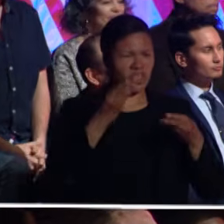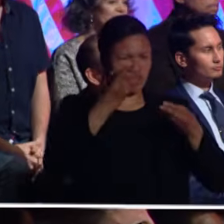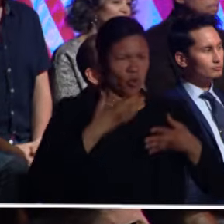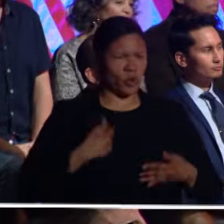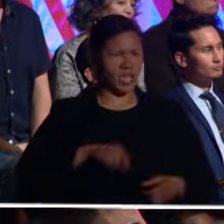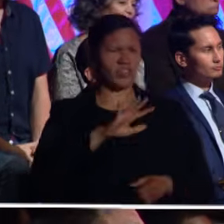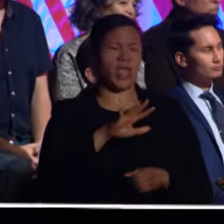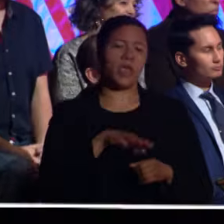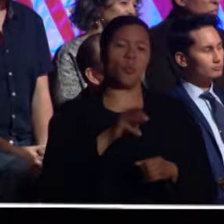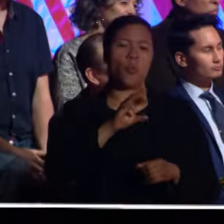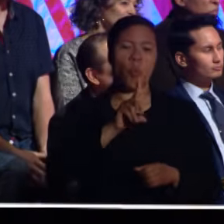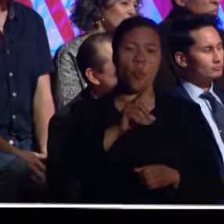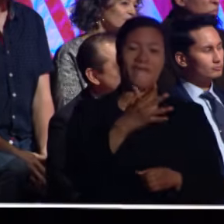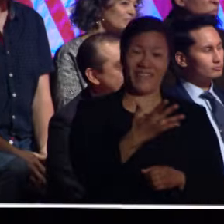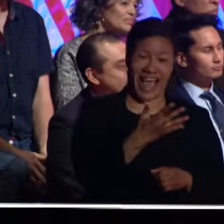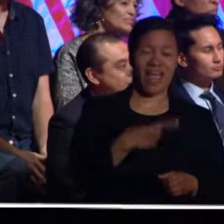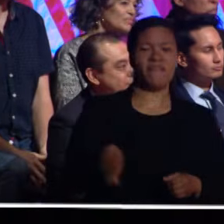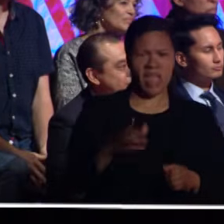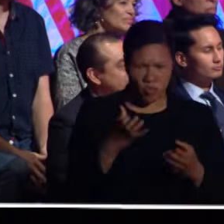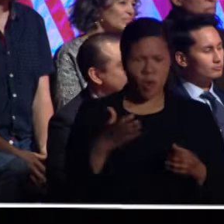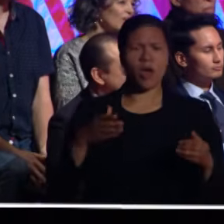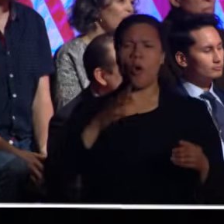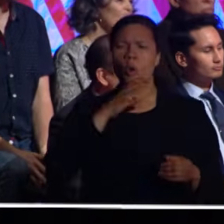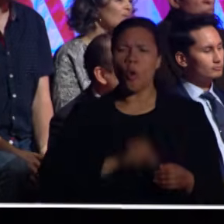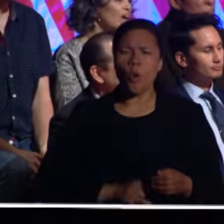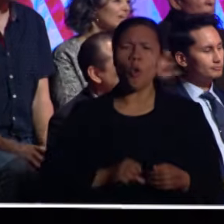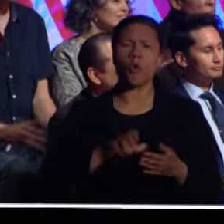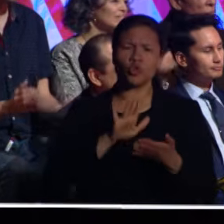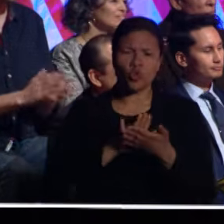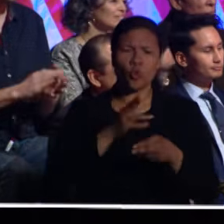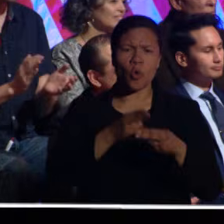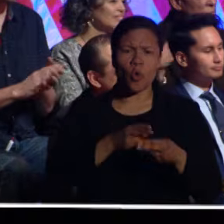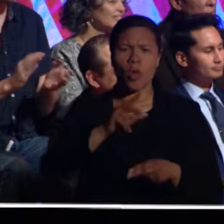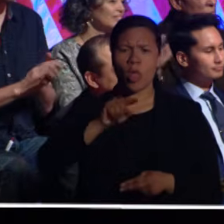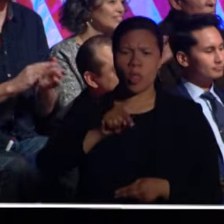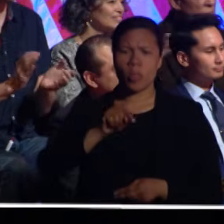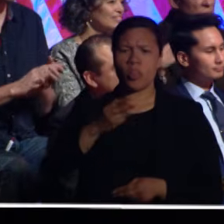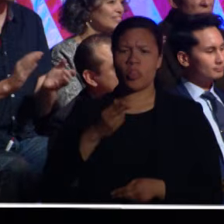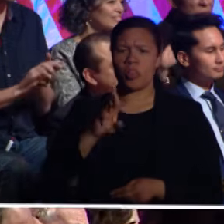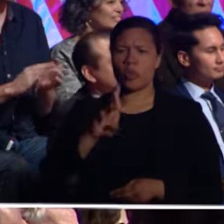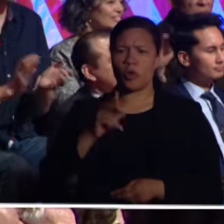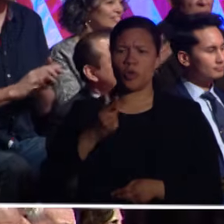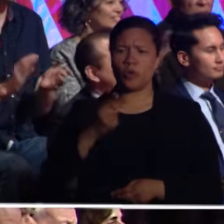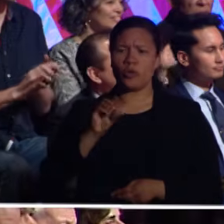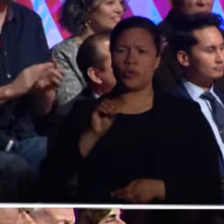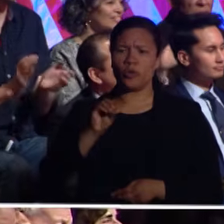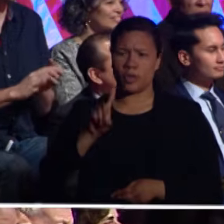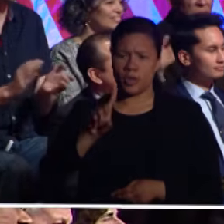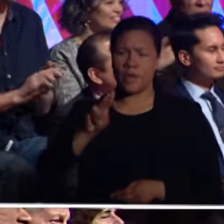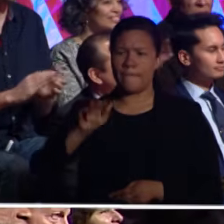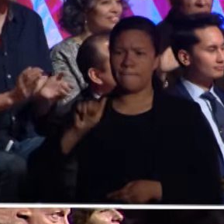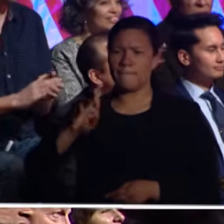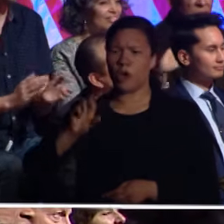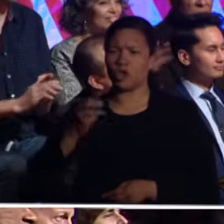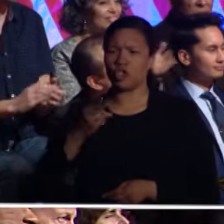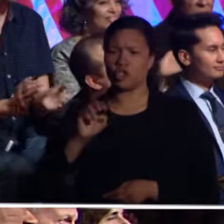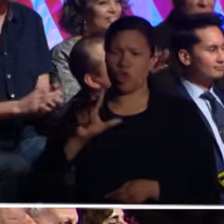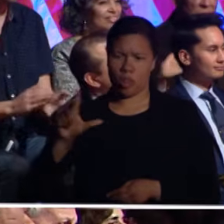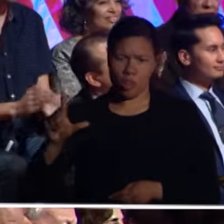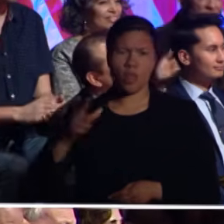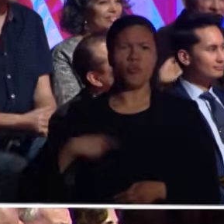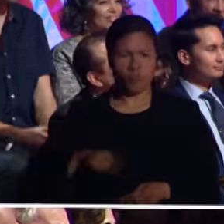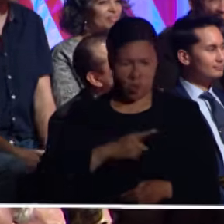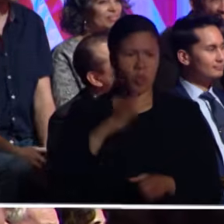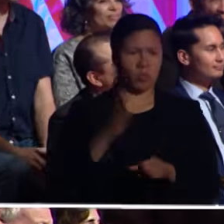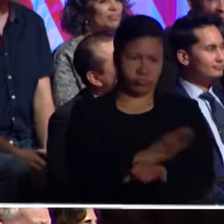the same at the old Thurgood Marshall School. Last year, I